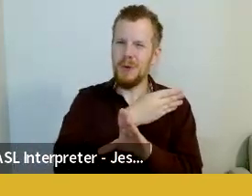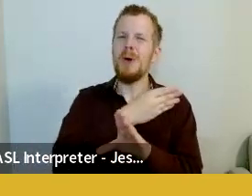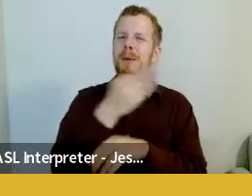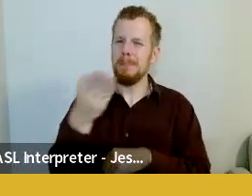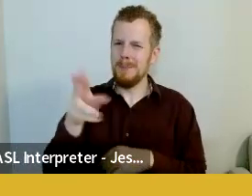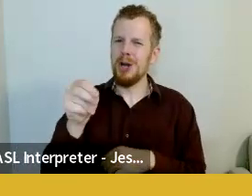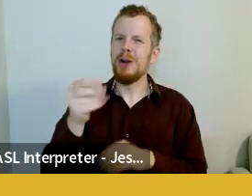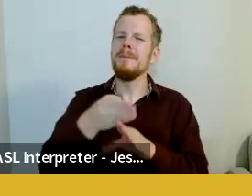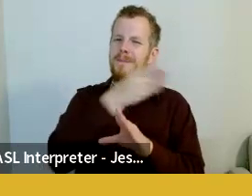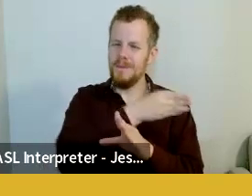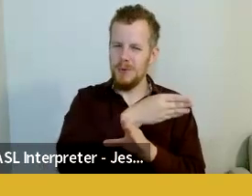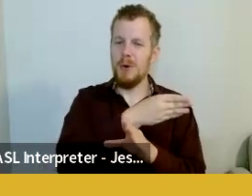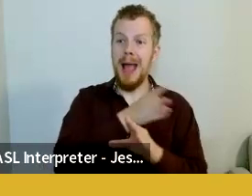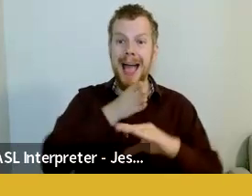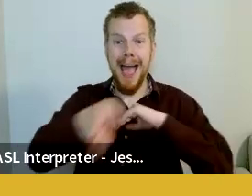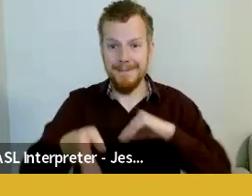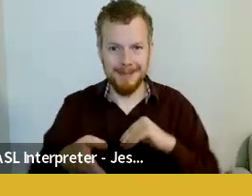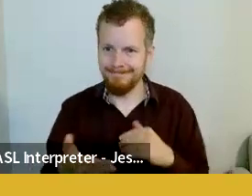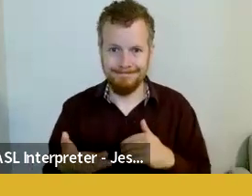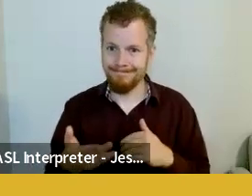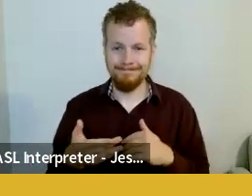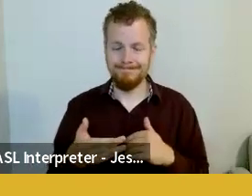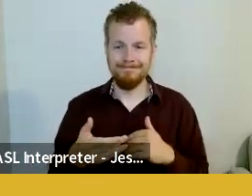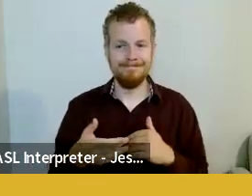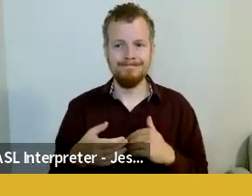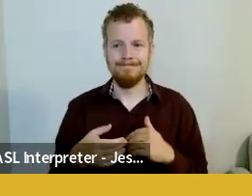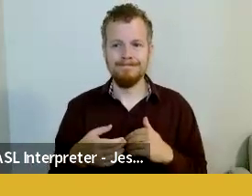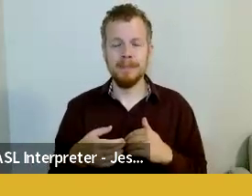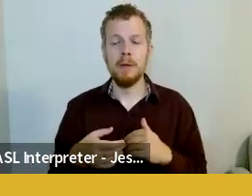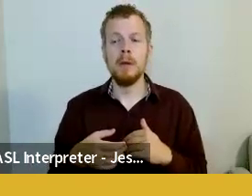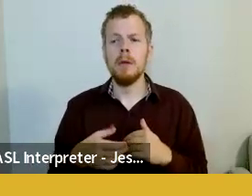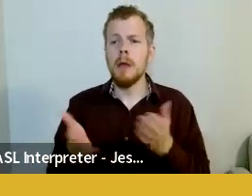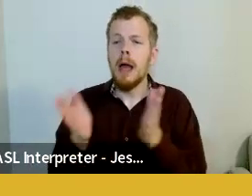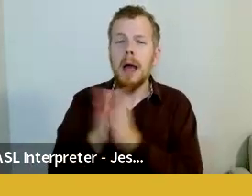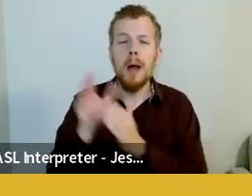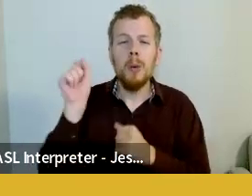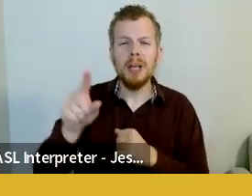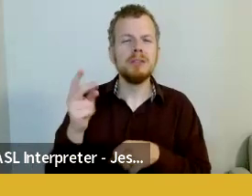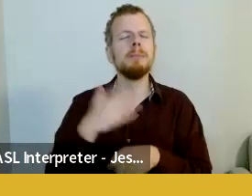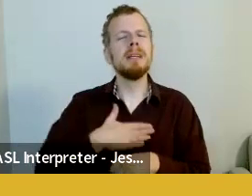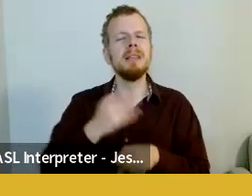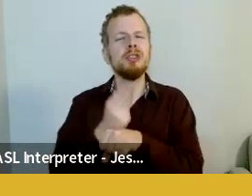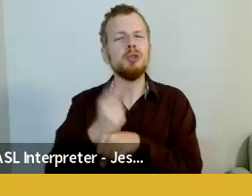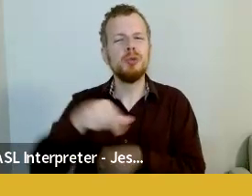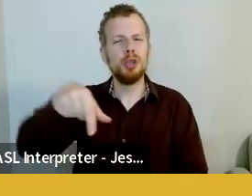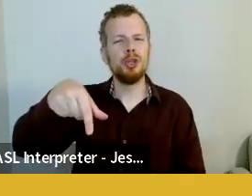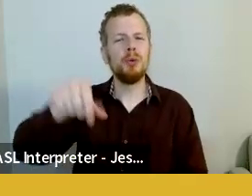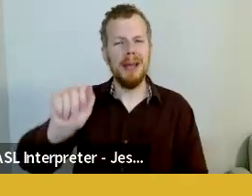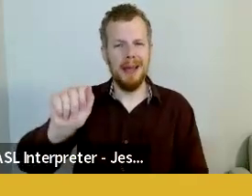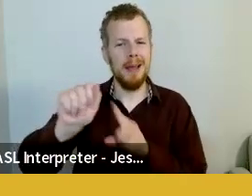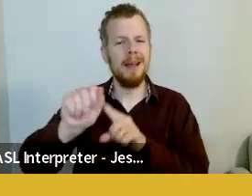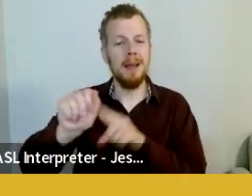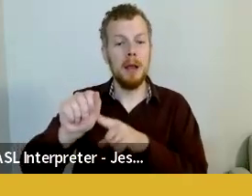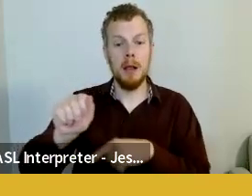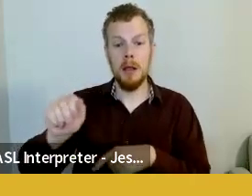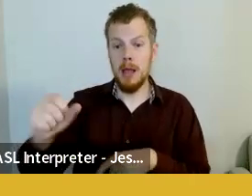areas. And if you have any questions, just be sure to put them in the Q&A box. That way they can